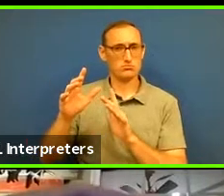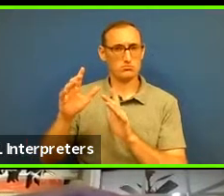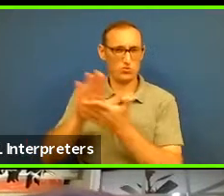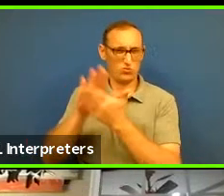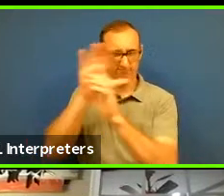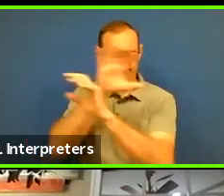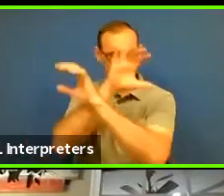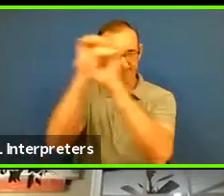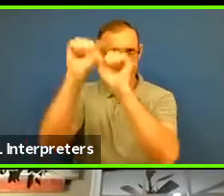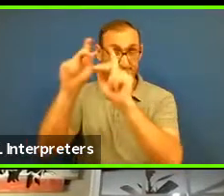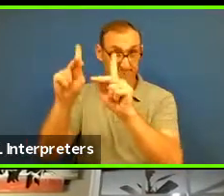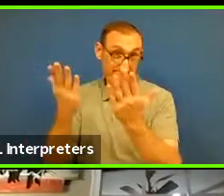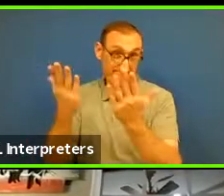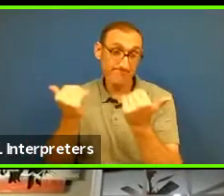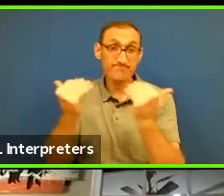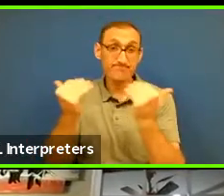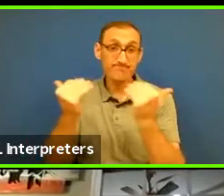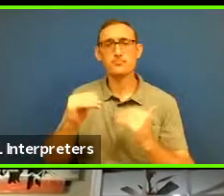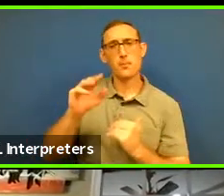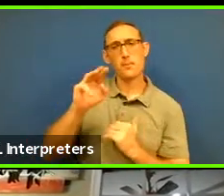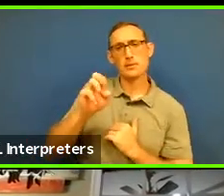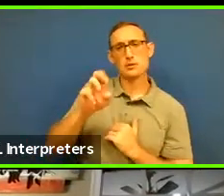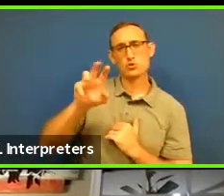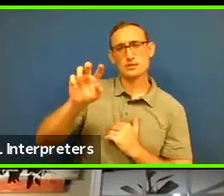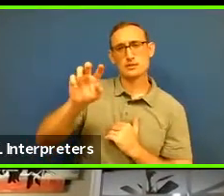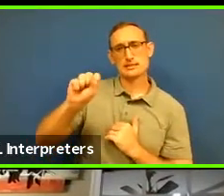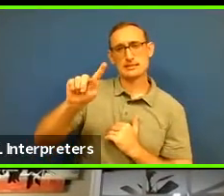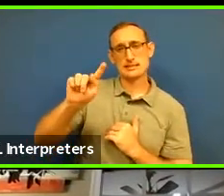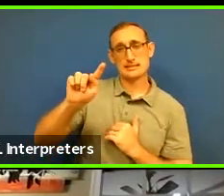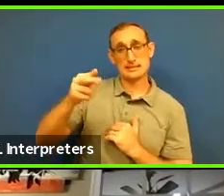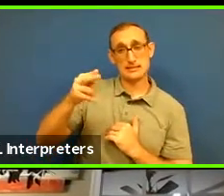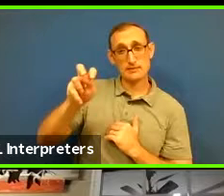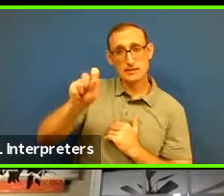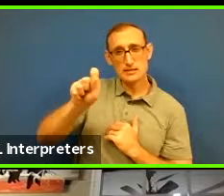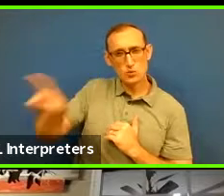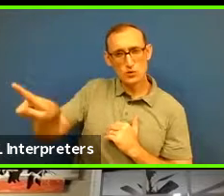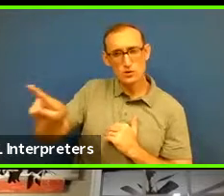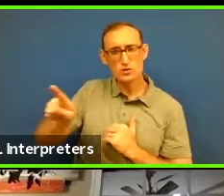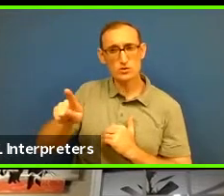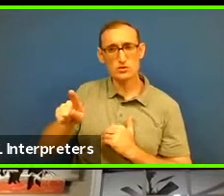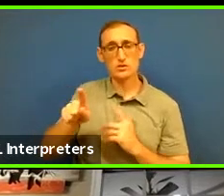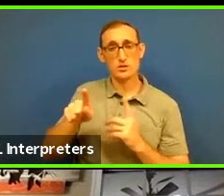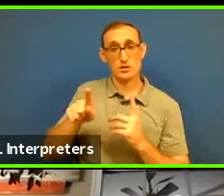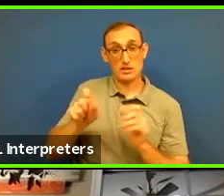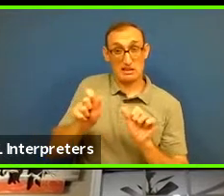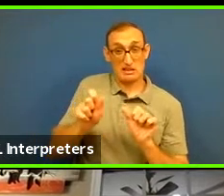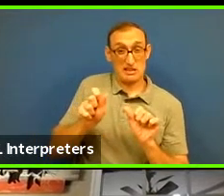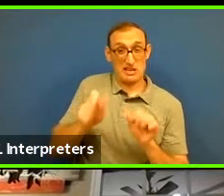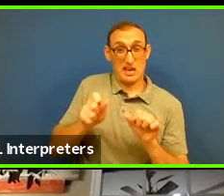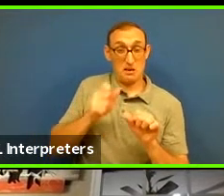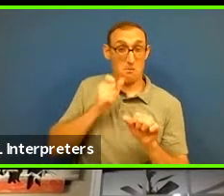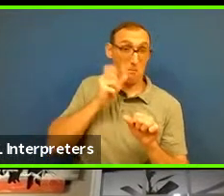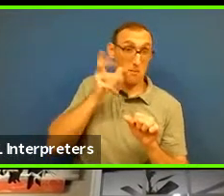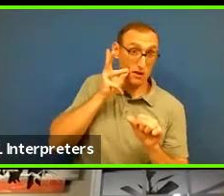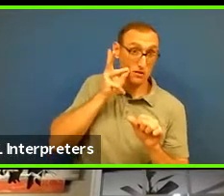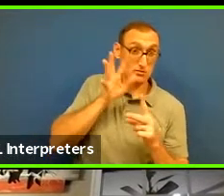And Mr. Stevens' question was, if it's possible to leave the option open for parents to choose virtual